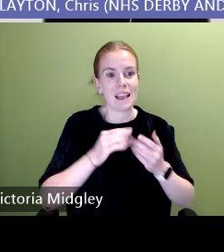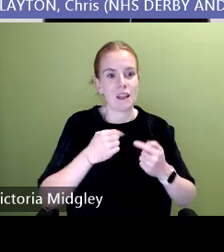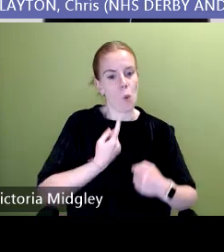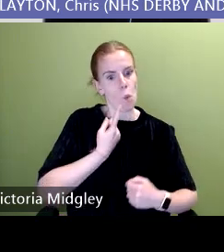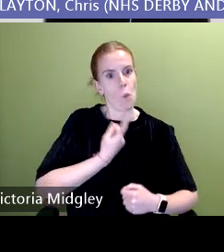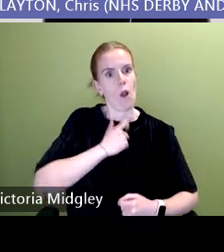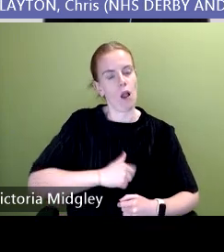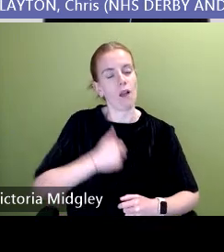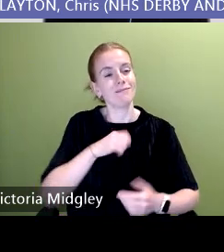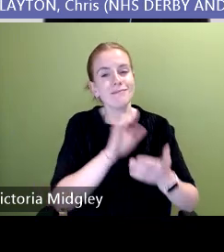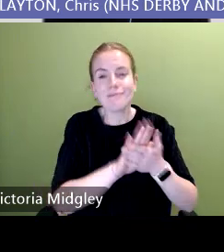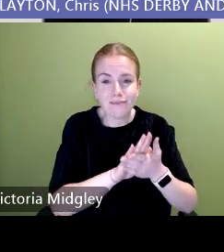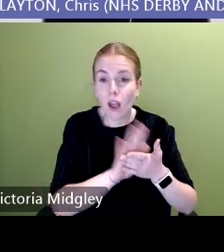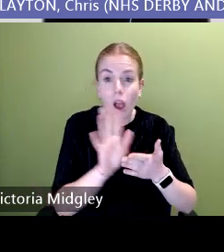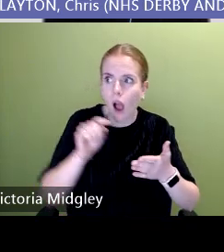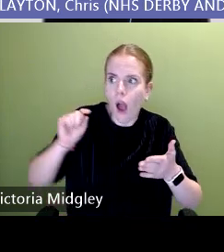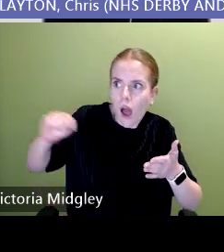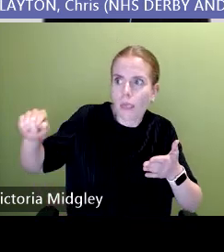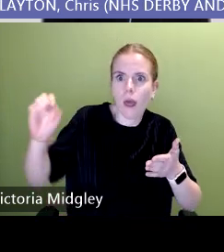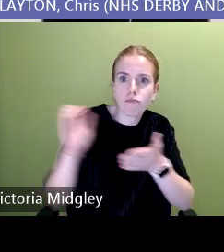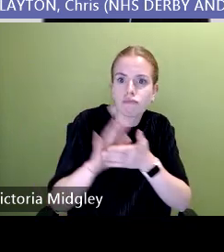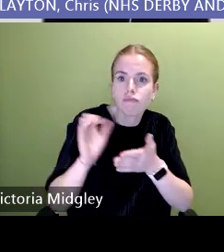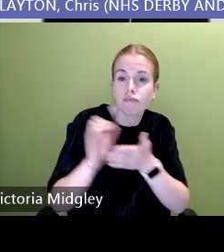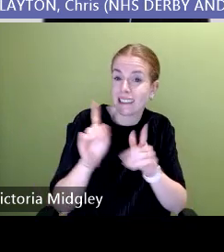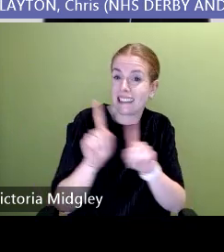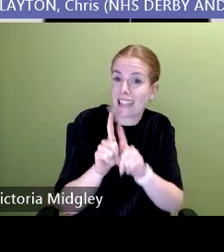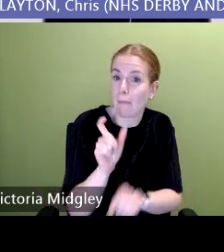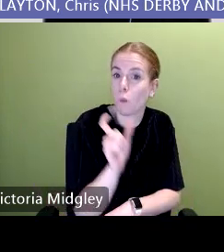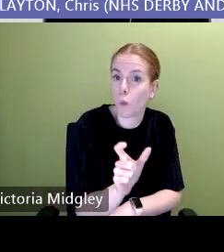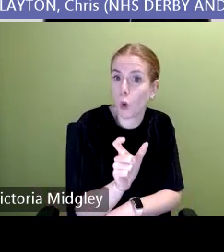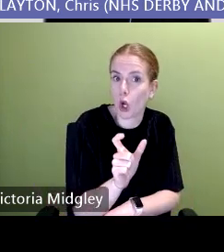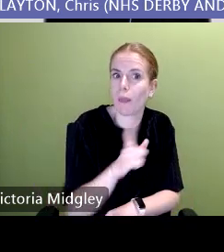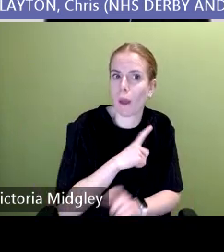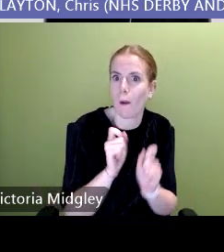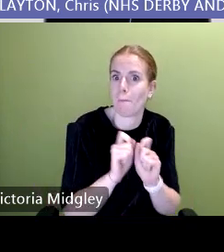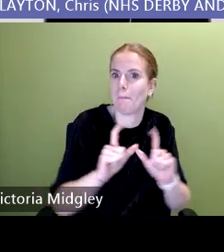smaller words, less comments, and then the bigger words. There's a lot more